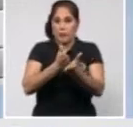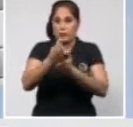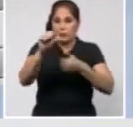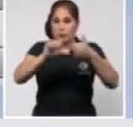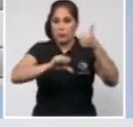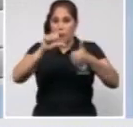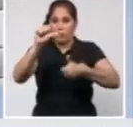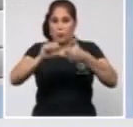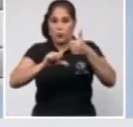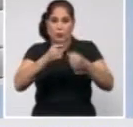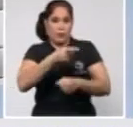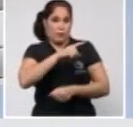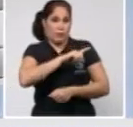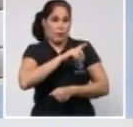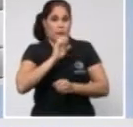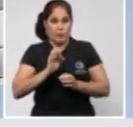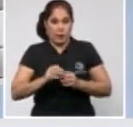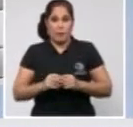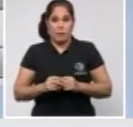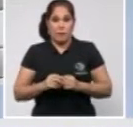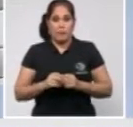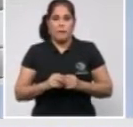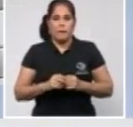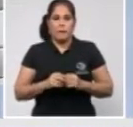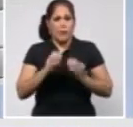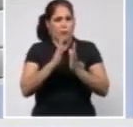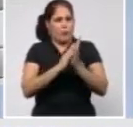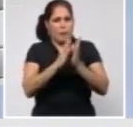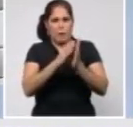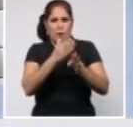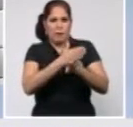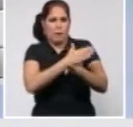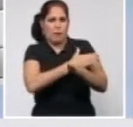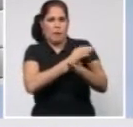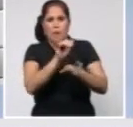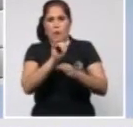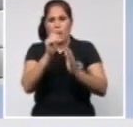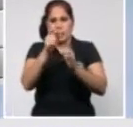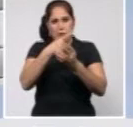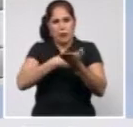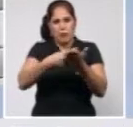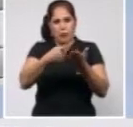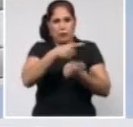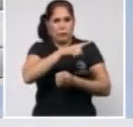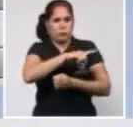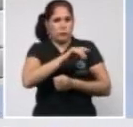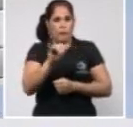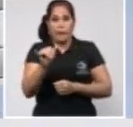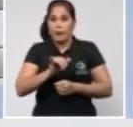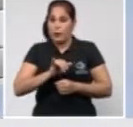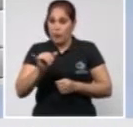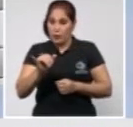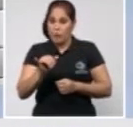3,894 people died of the virus worldwide, for a total of